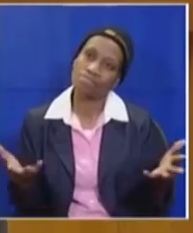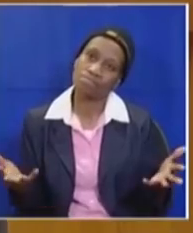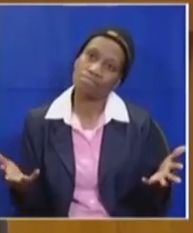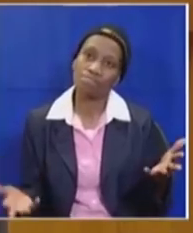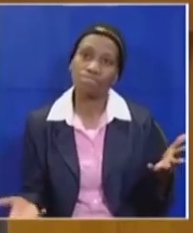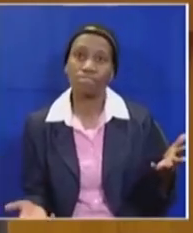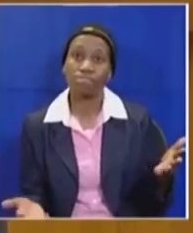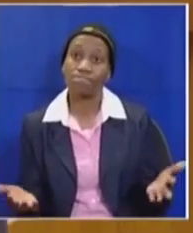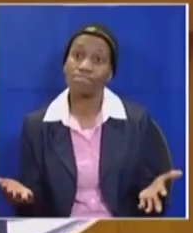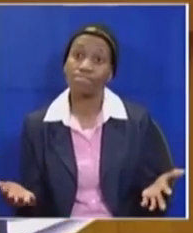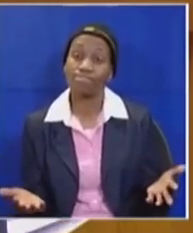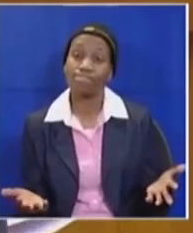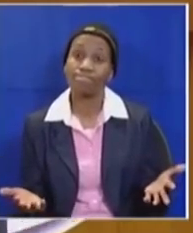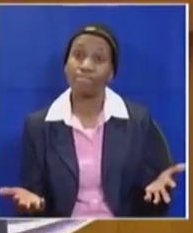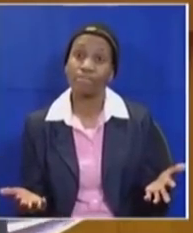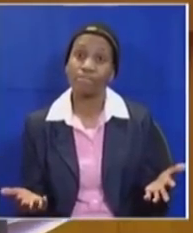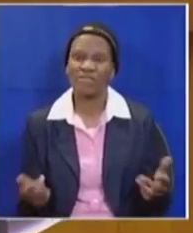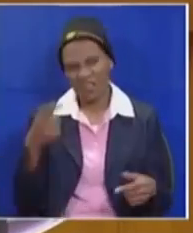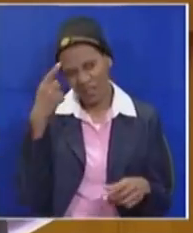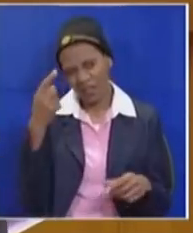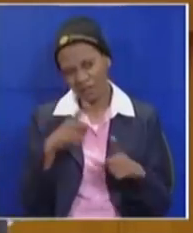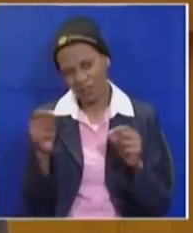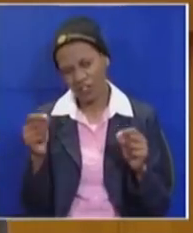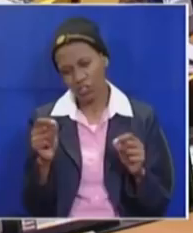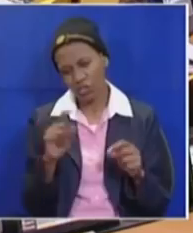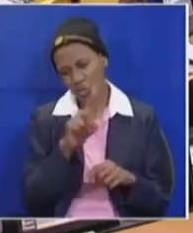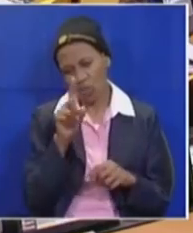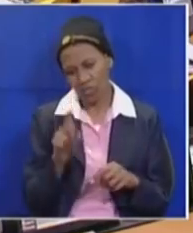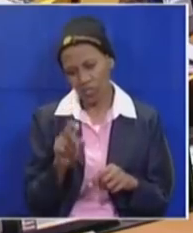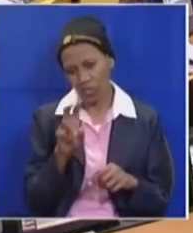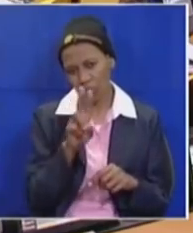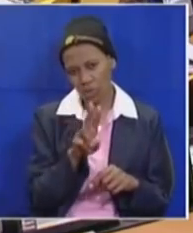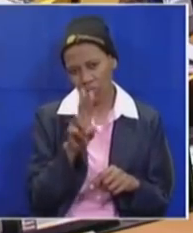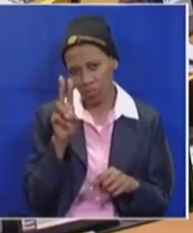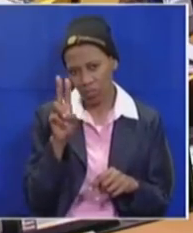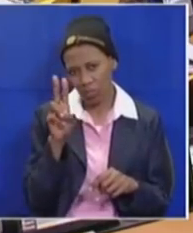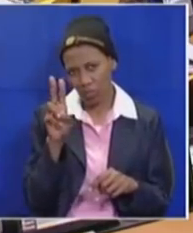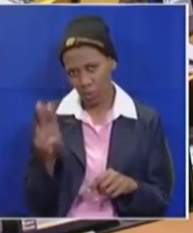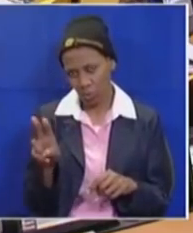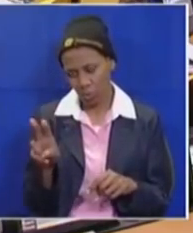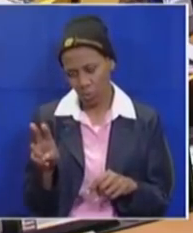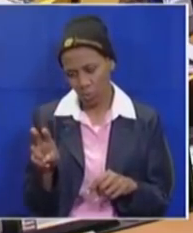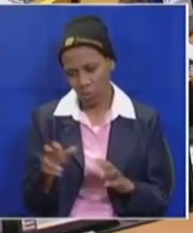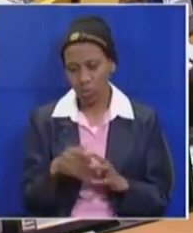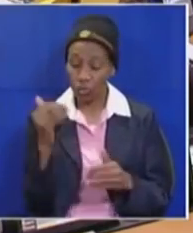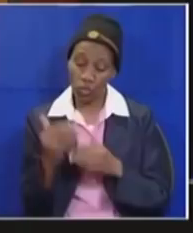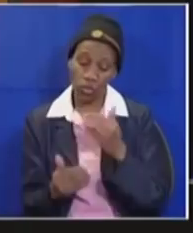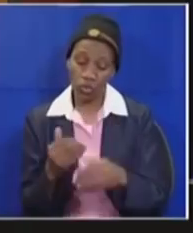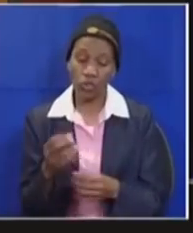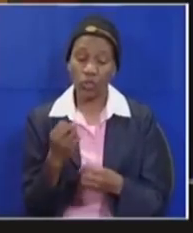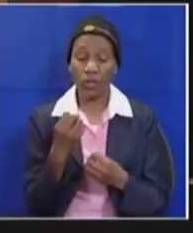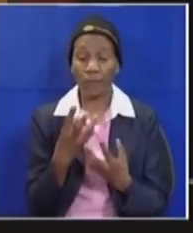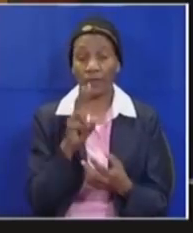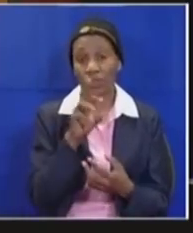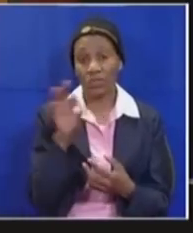you. Deputy President, I think we've done with the question 22. Do we have? Yeah. Let's go to question